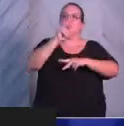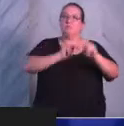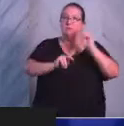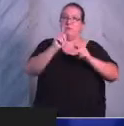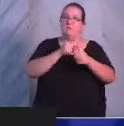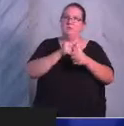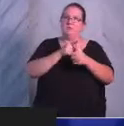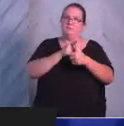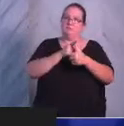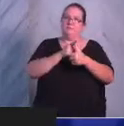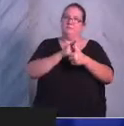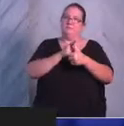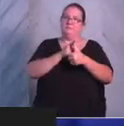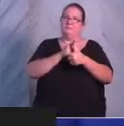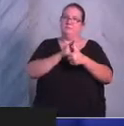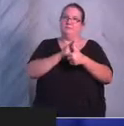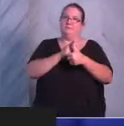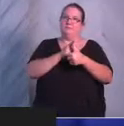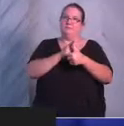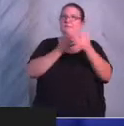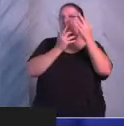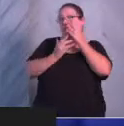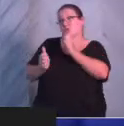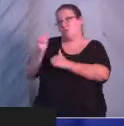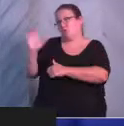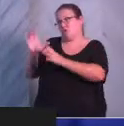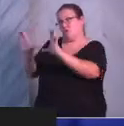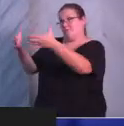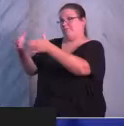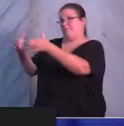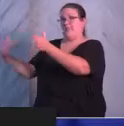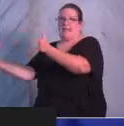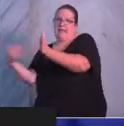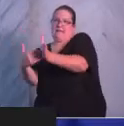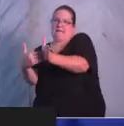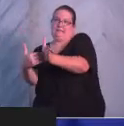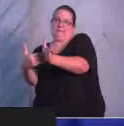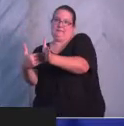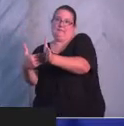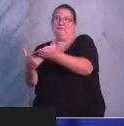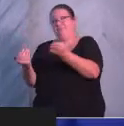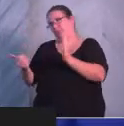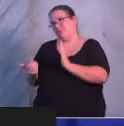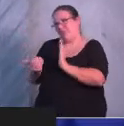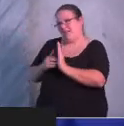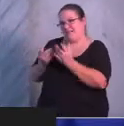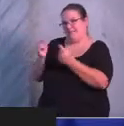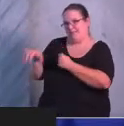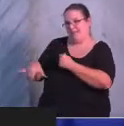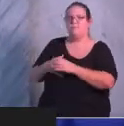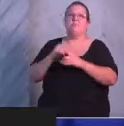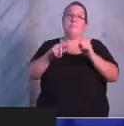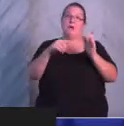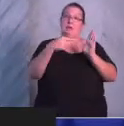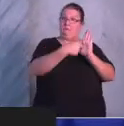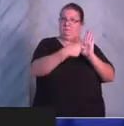which unfortunately most Conservative members voted against once again. But it was a very meaningful piece of